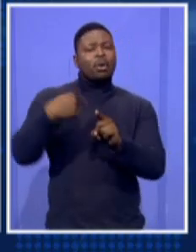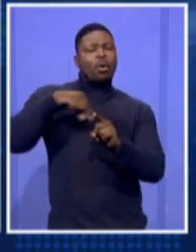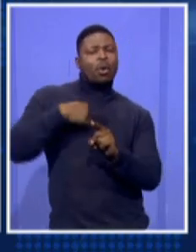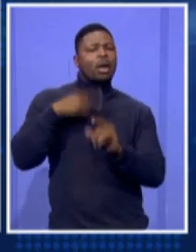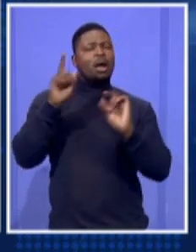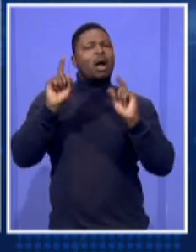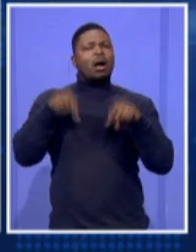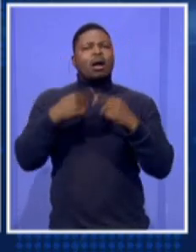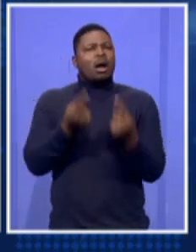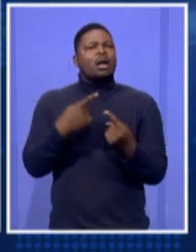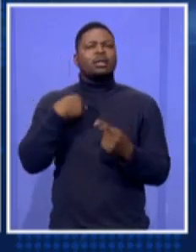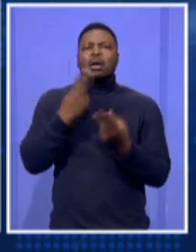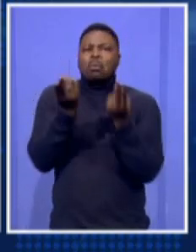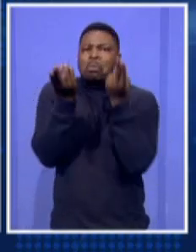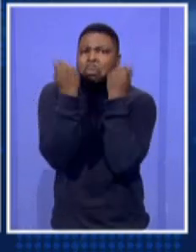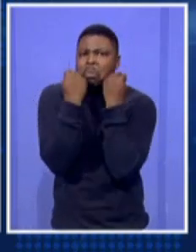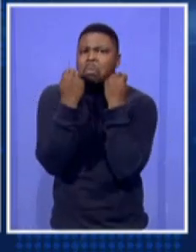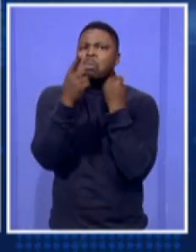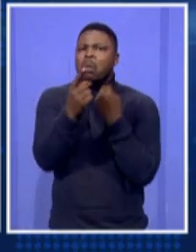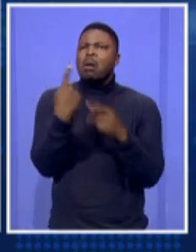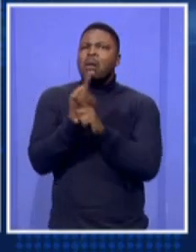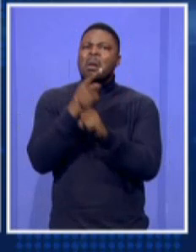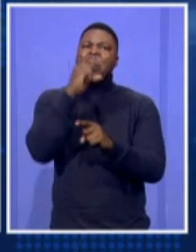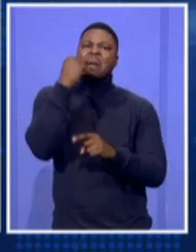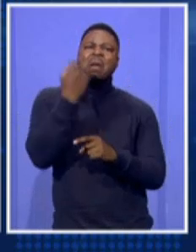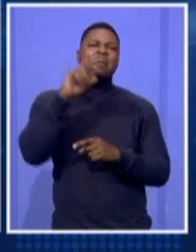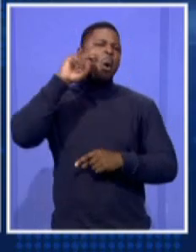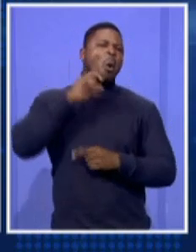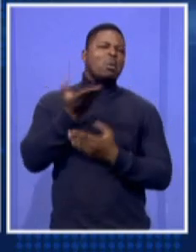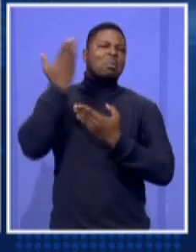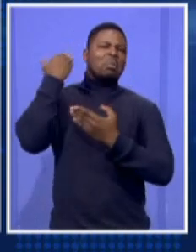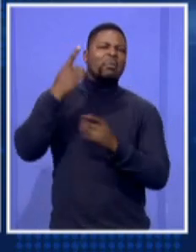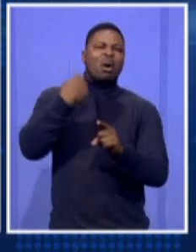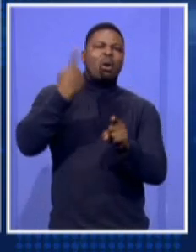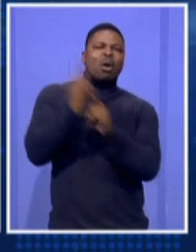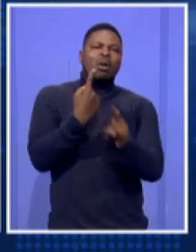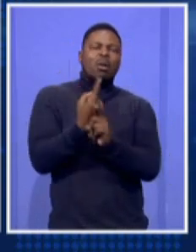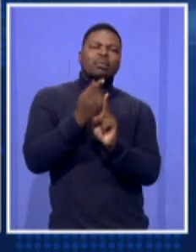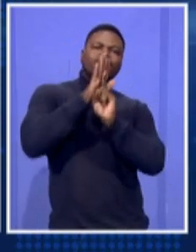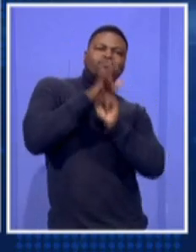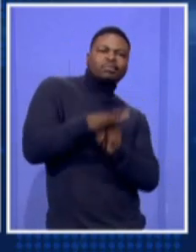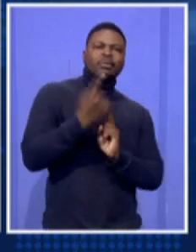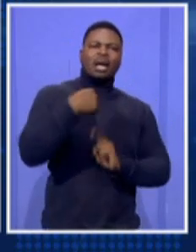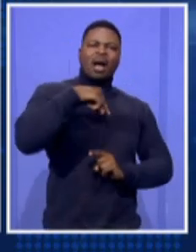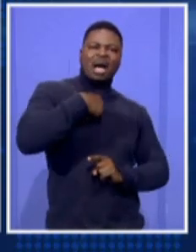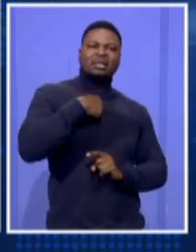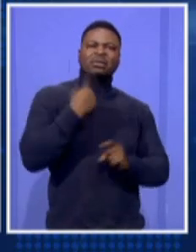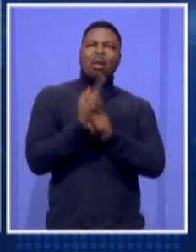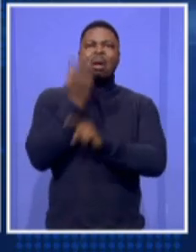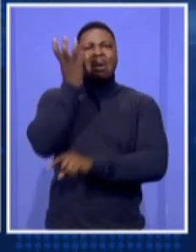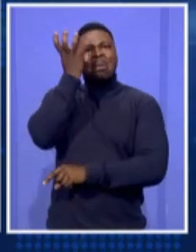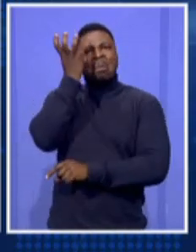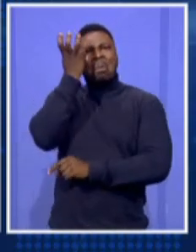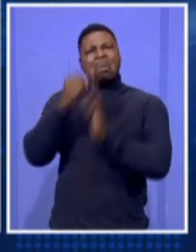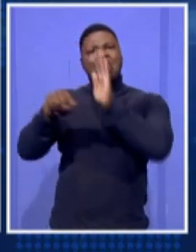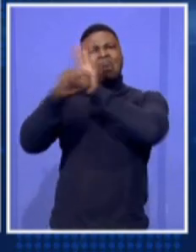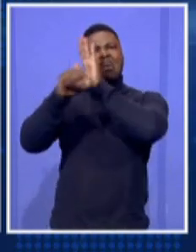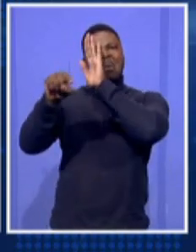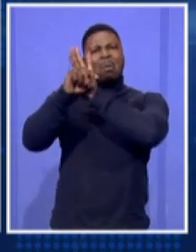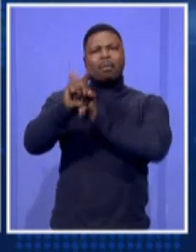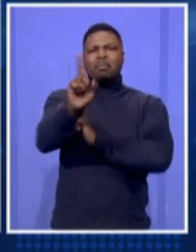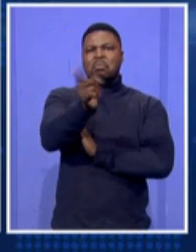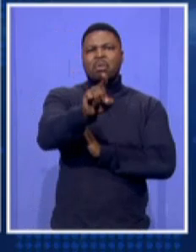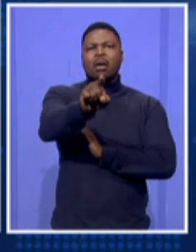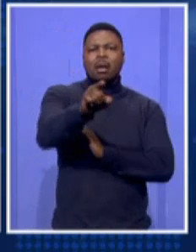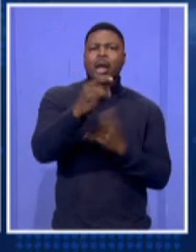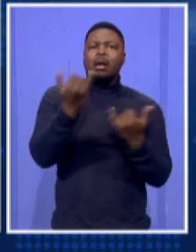be dominated by names from the past that take us back to the apartheid era. So the renaming of schools, there's